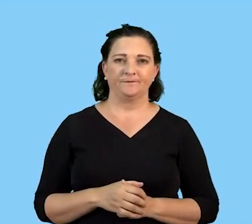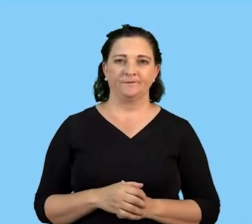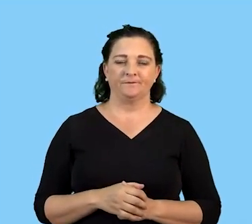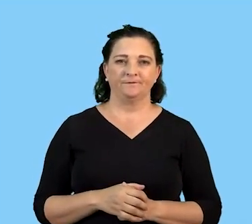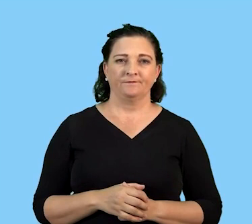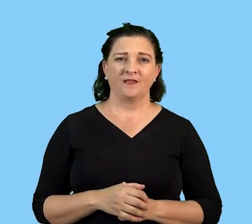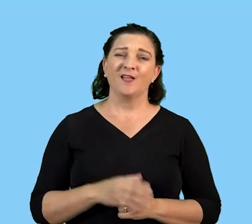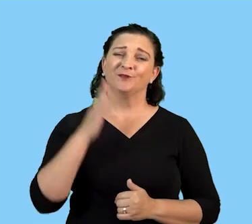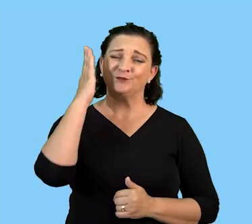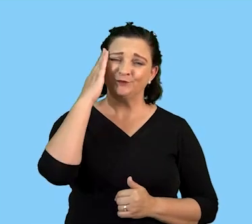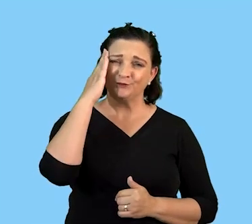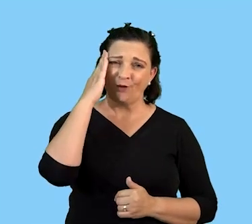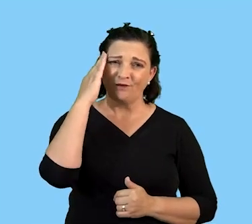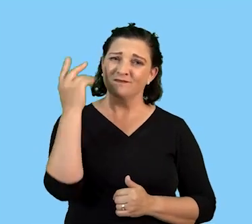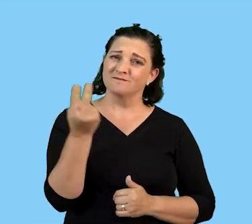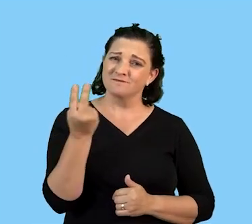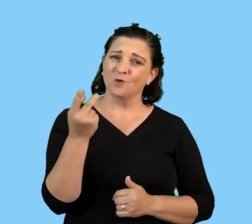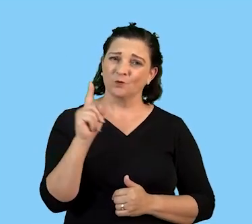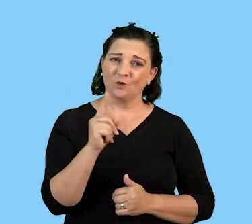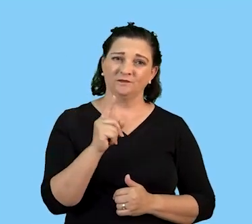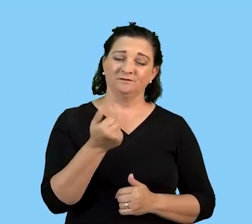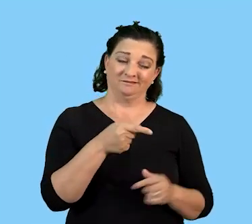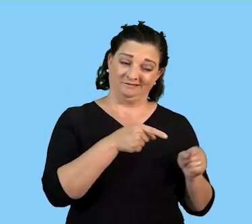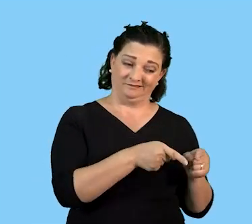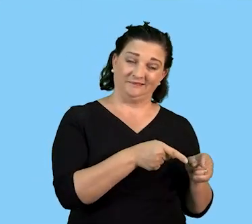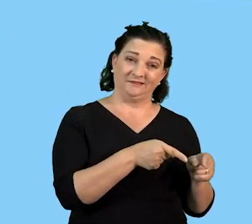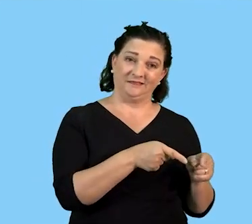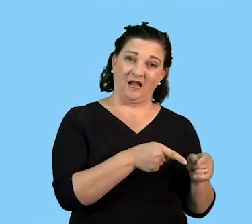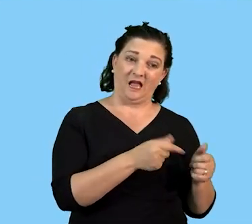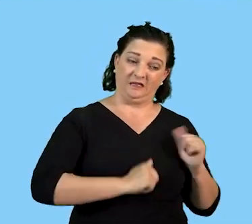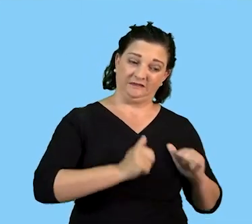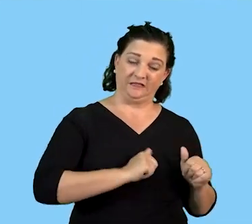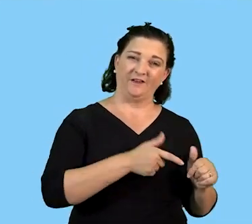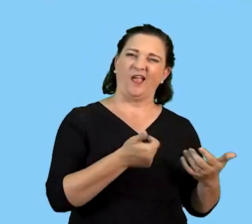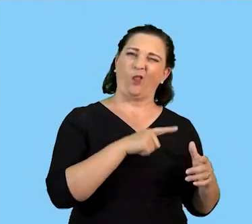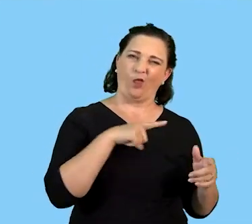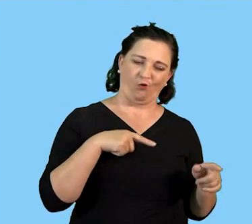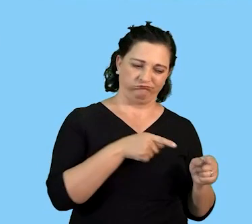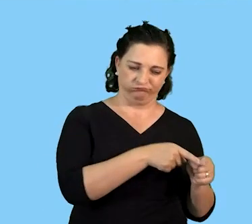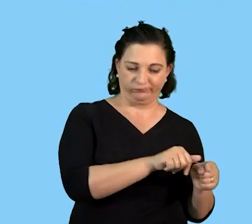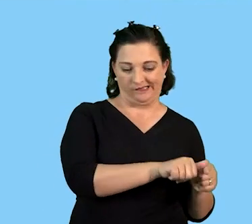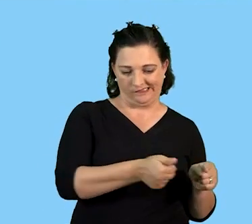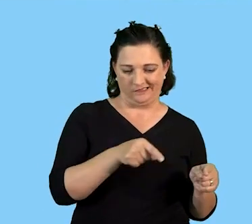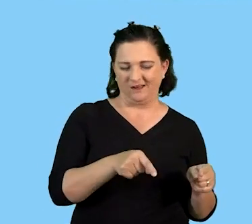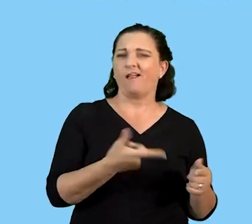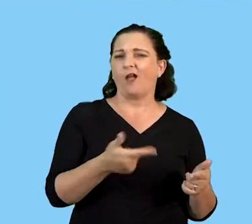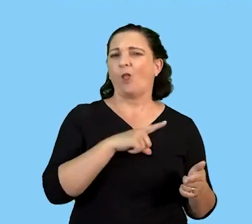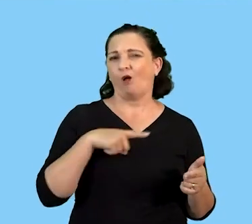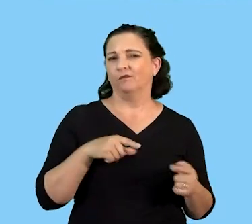the duration, the time at which these particular activities has to be completed. That's why we say it's